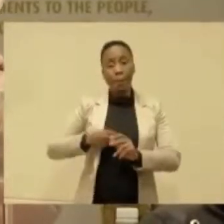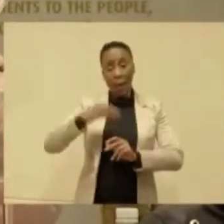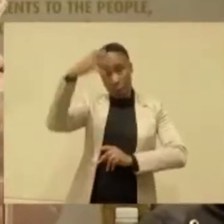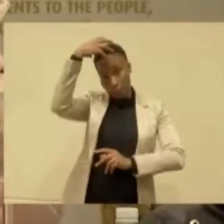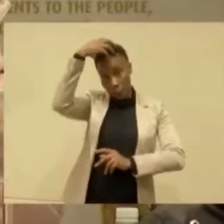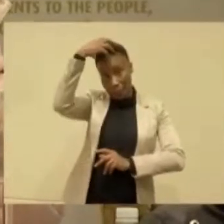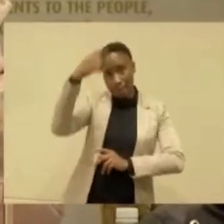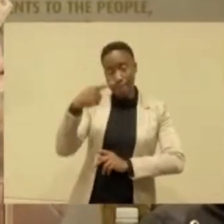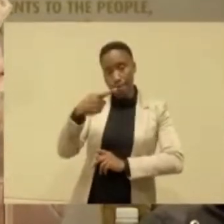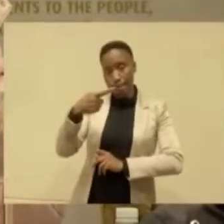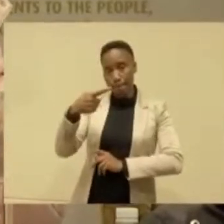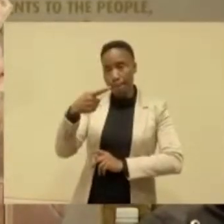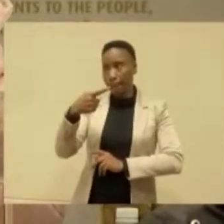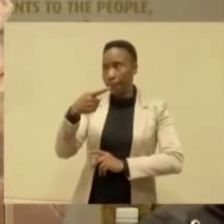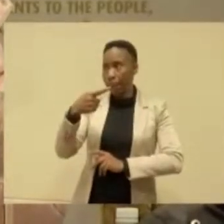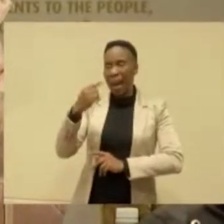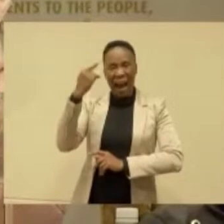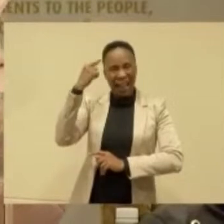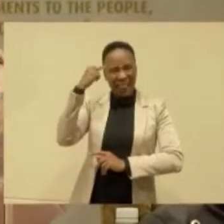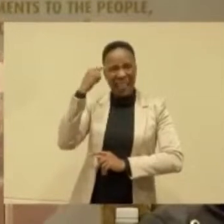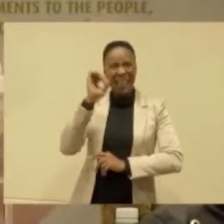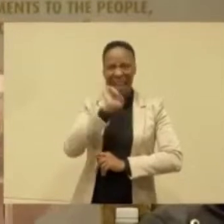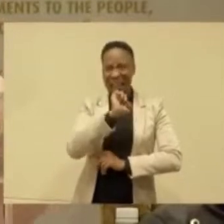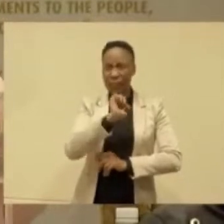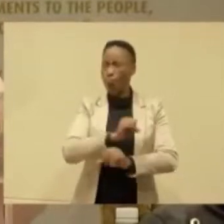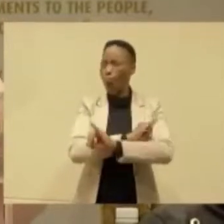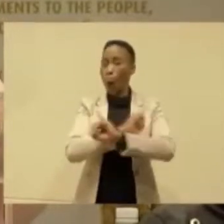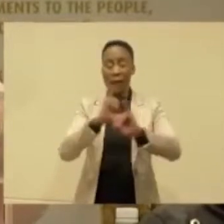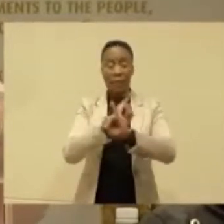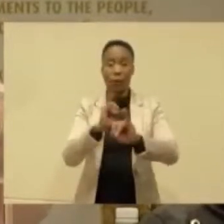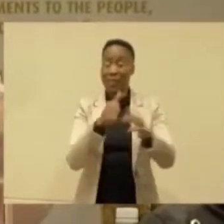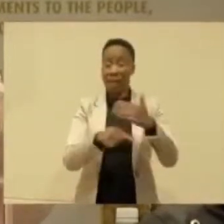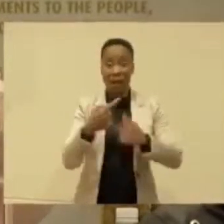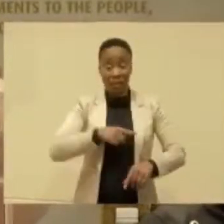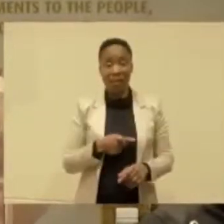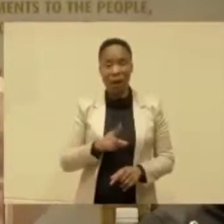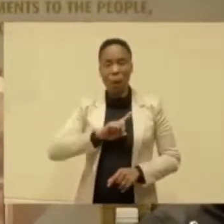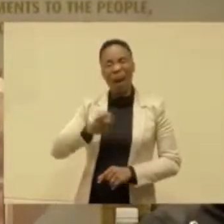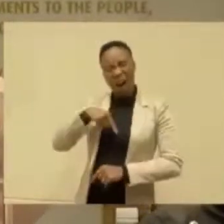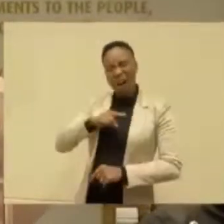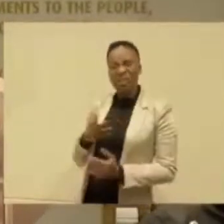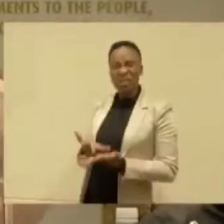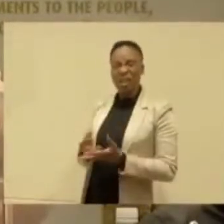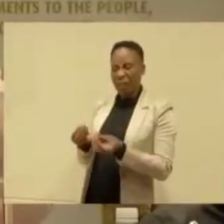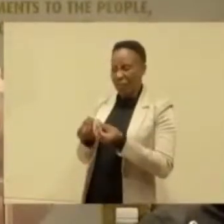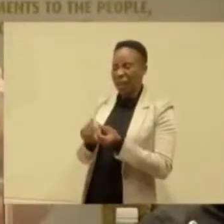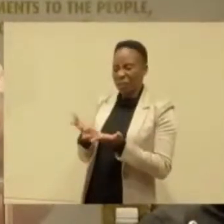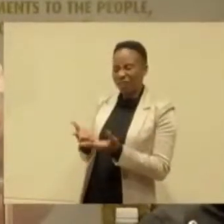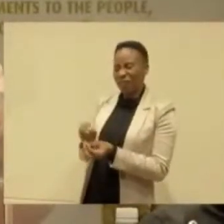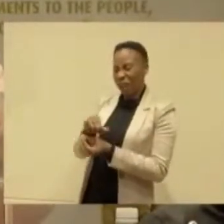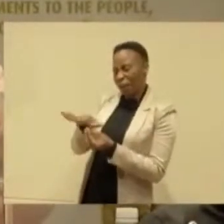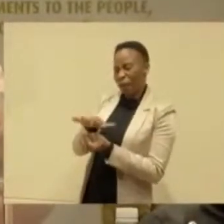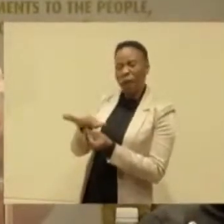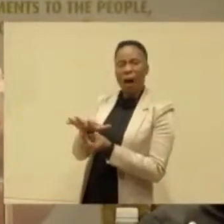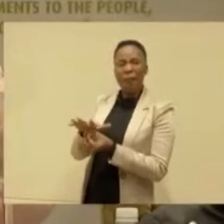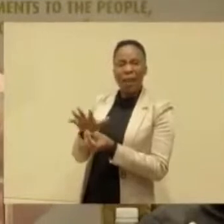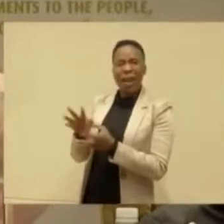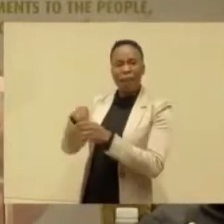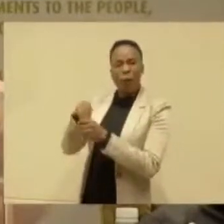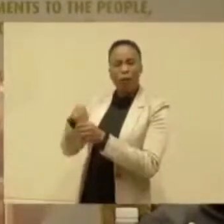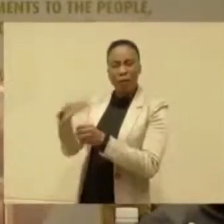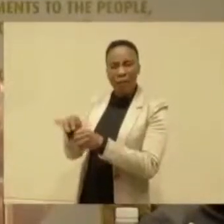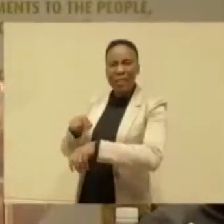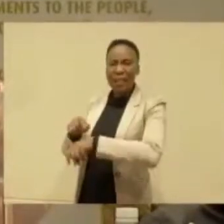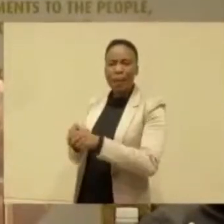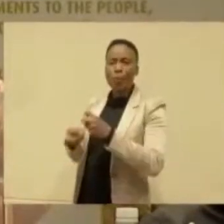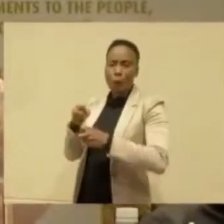think in many instances with worse than us because in us there is this thing of family involved in marriages even if it's